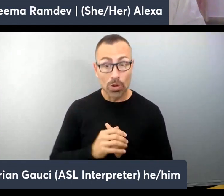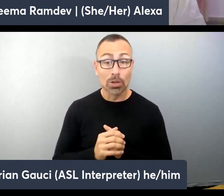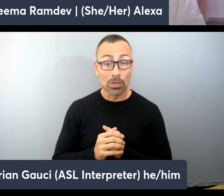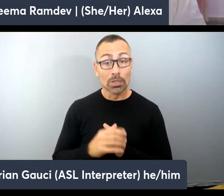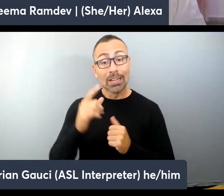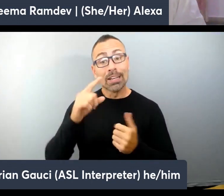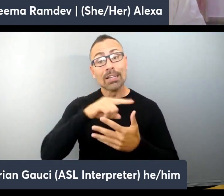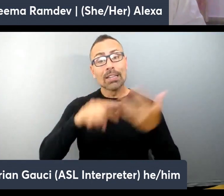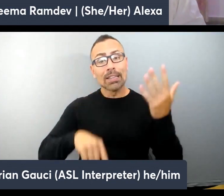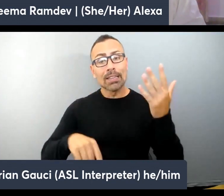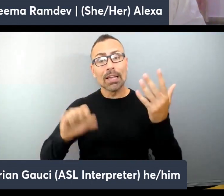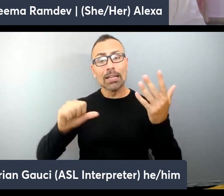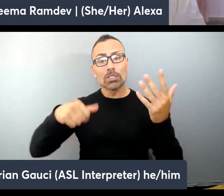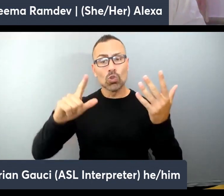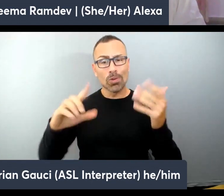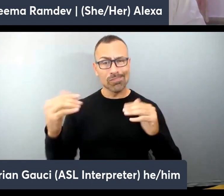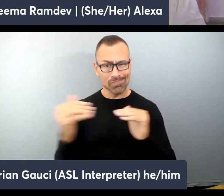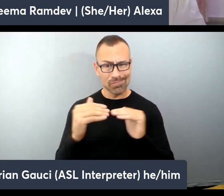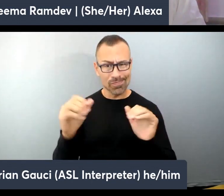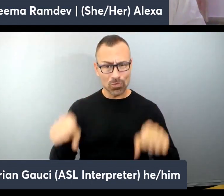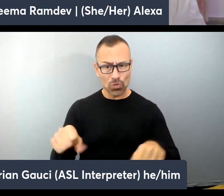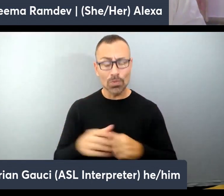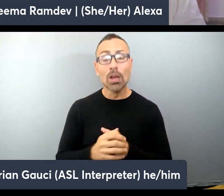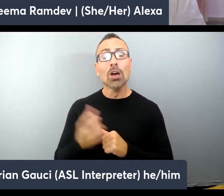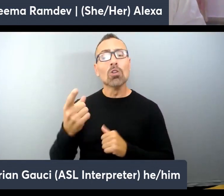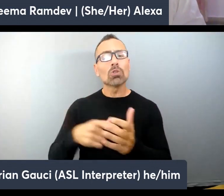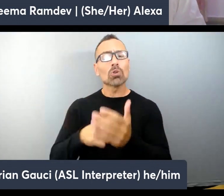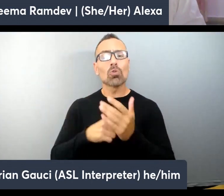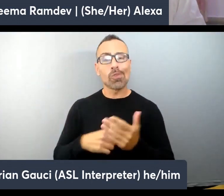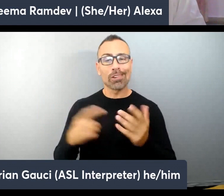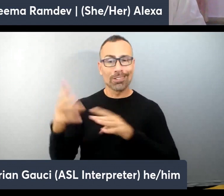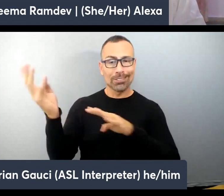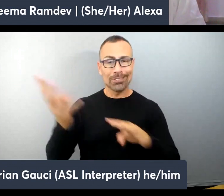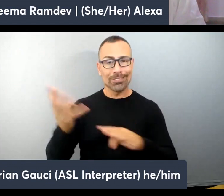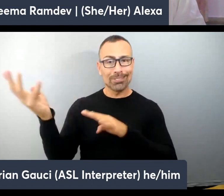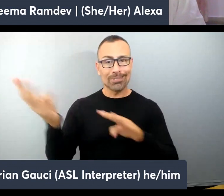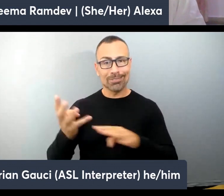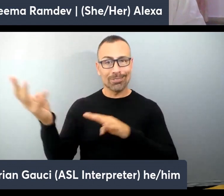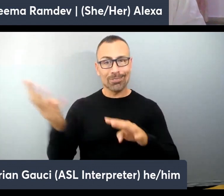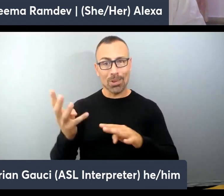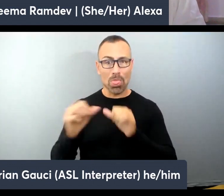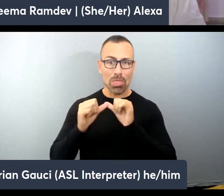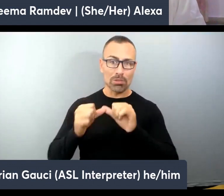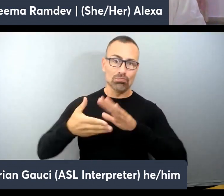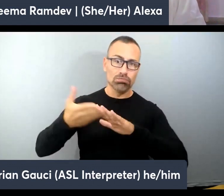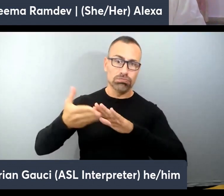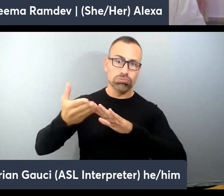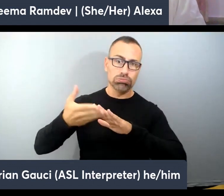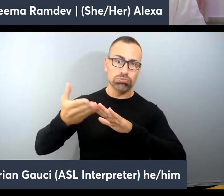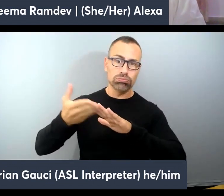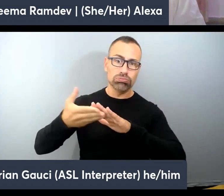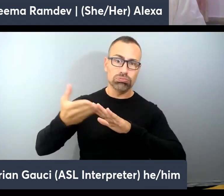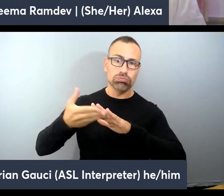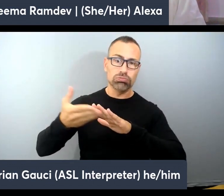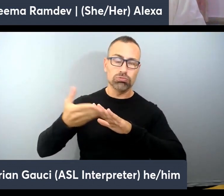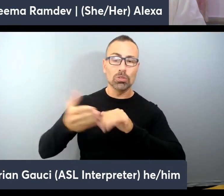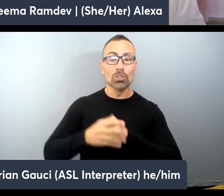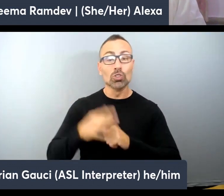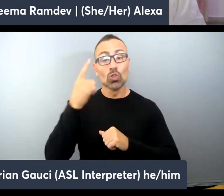streaming ETL jobs to always be running with resource provisioned to handle peak time